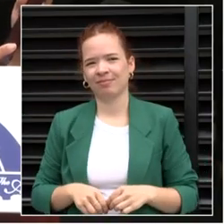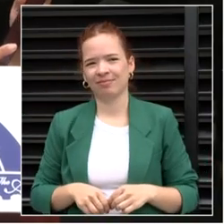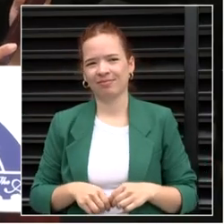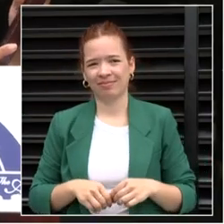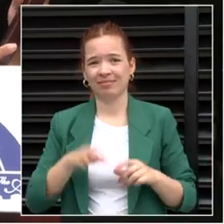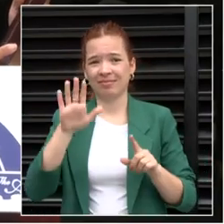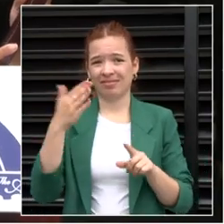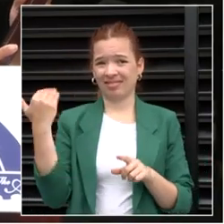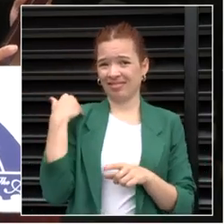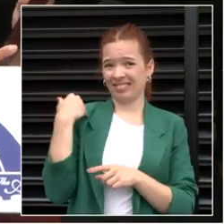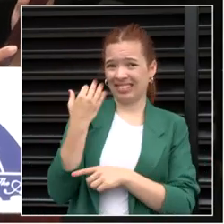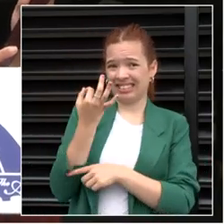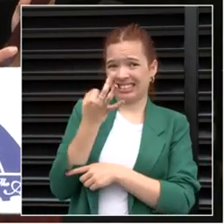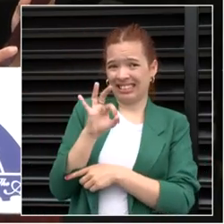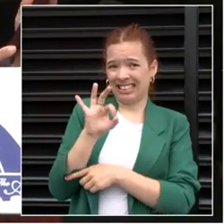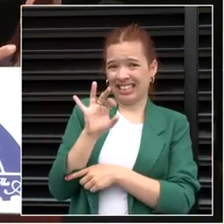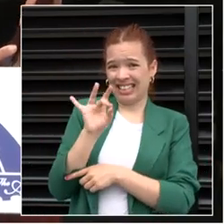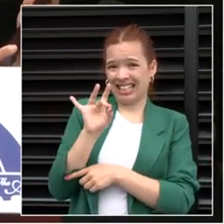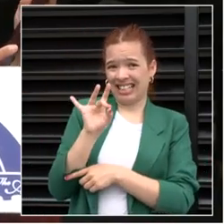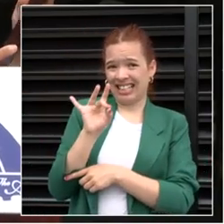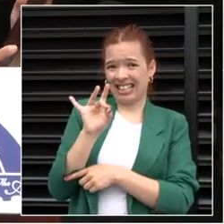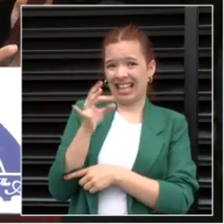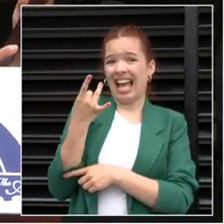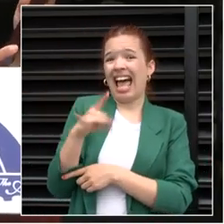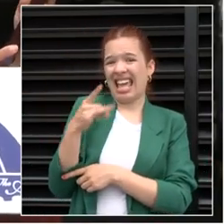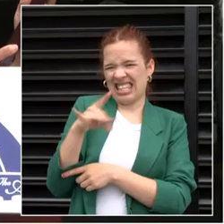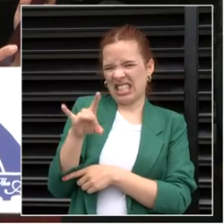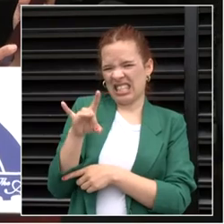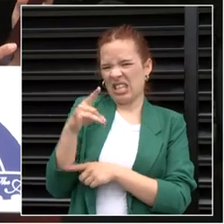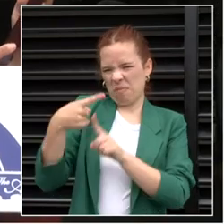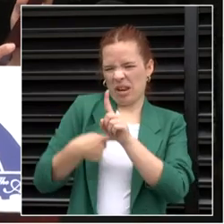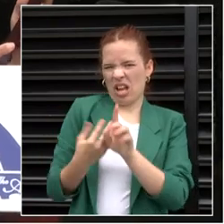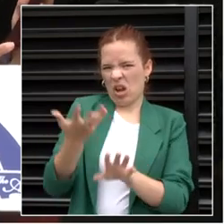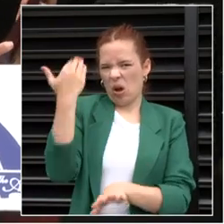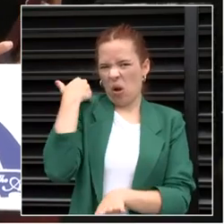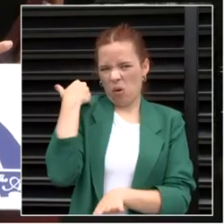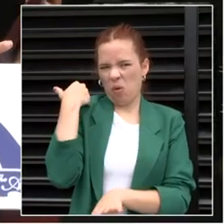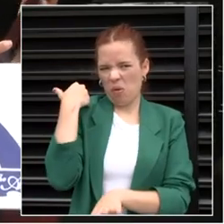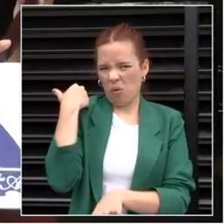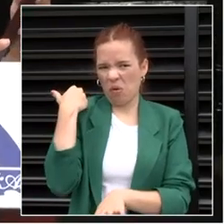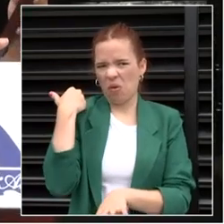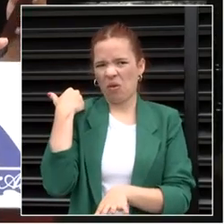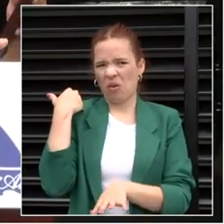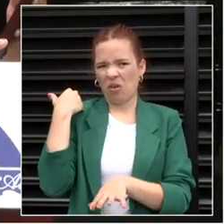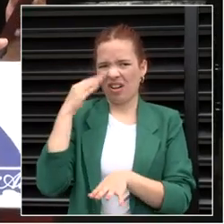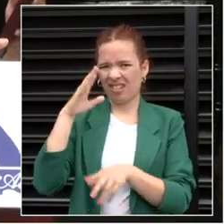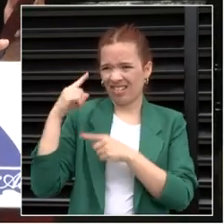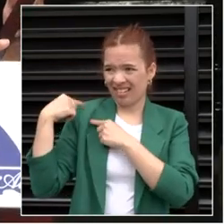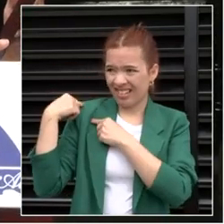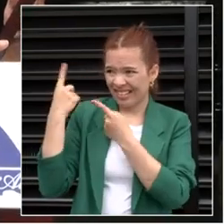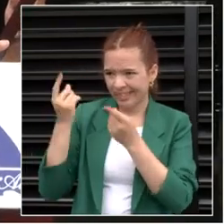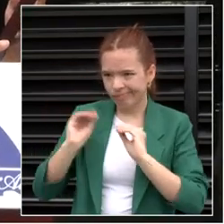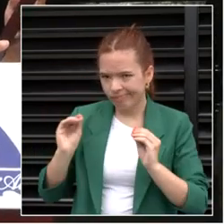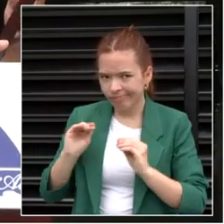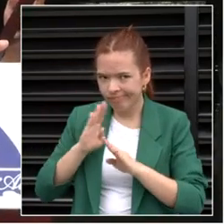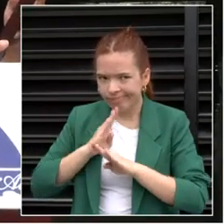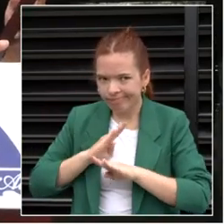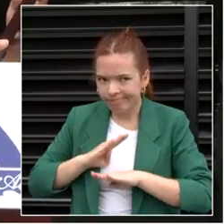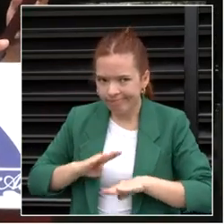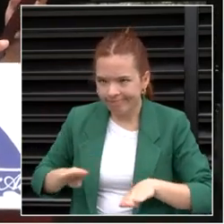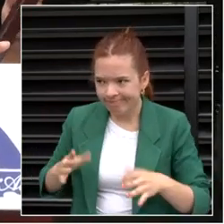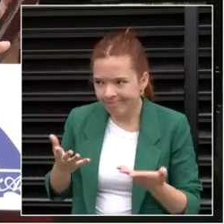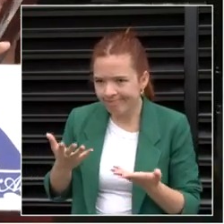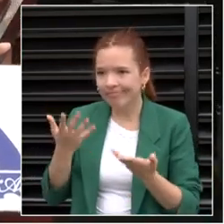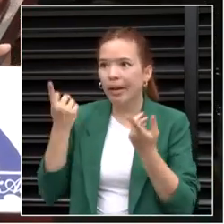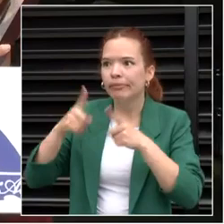resulting from the pandemic, the Foo Fighters woke the club from its pandemic slumber on September 9,